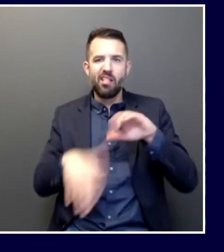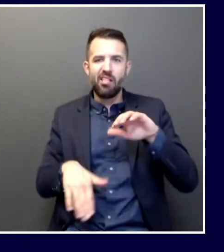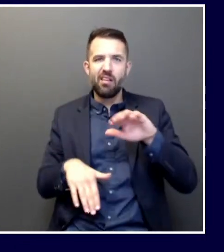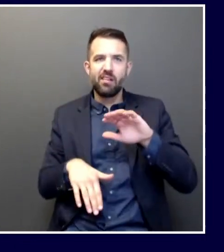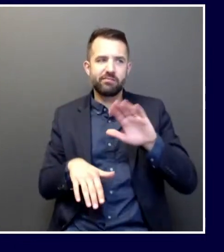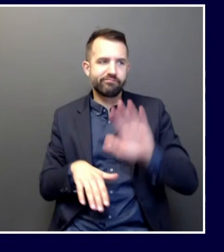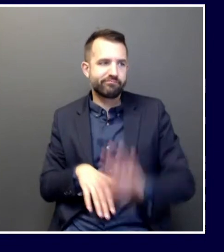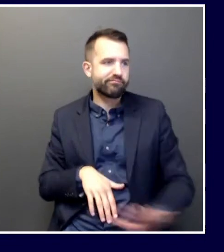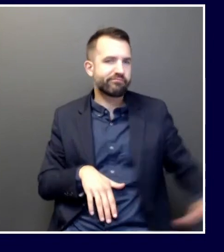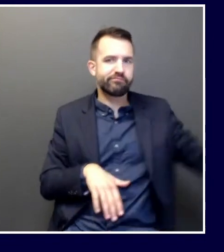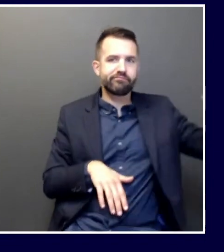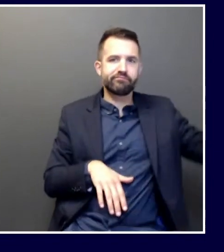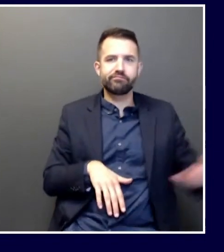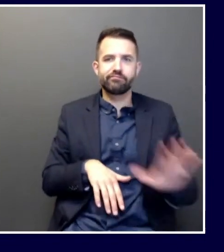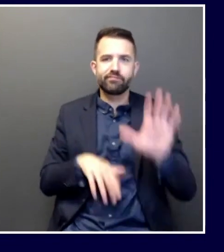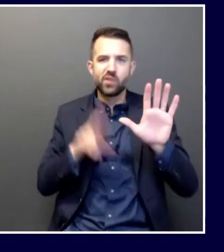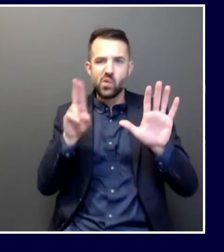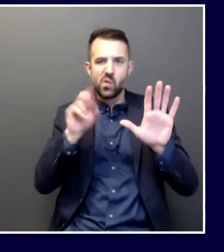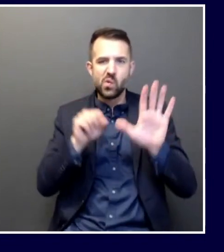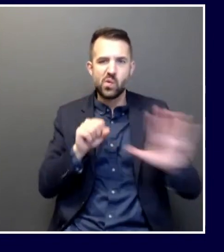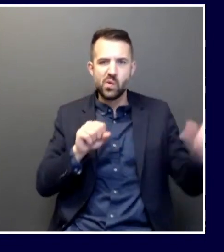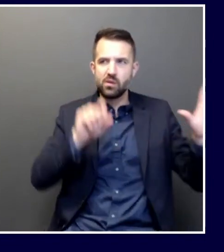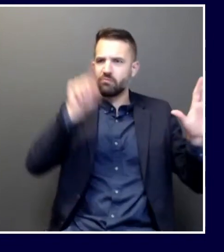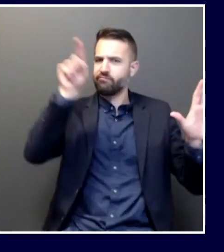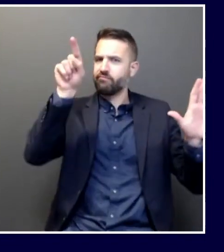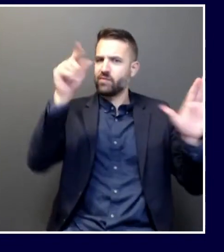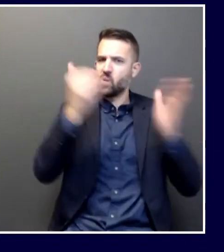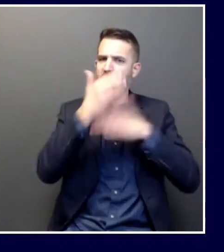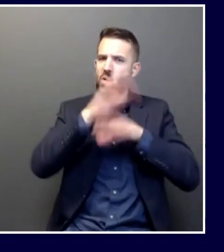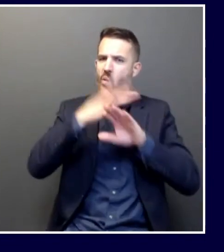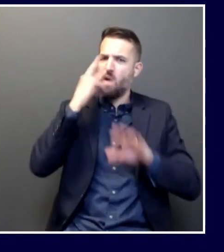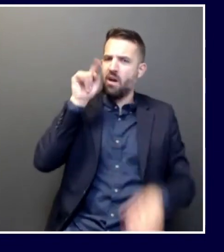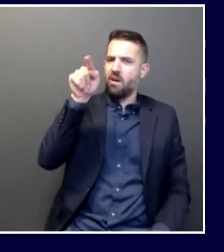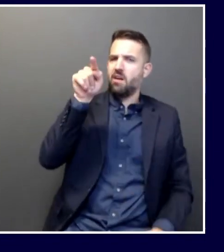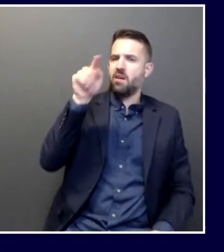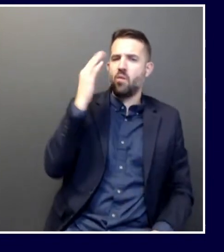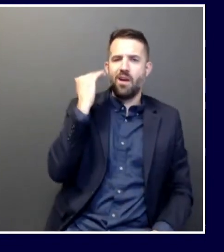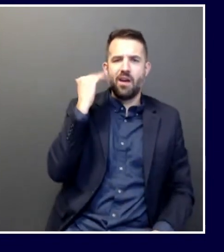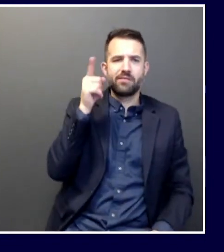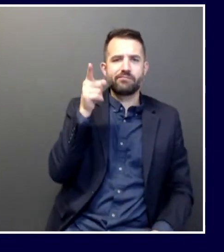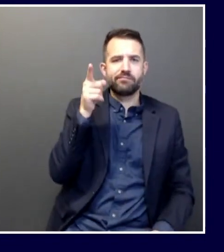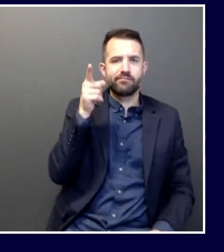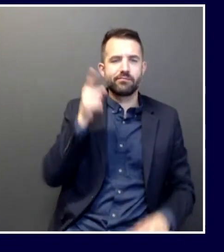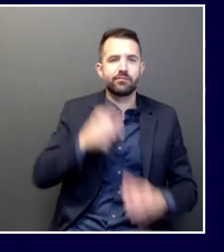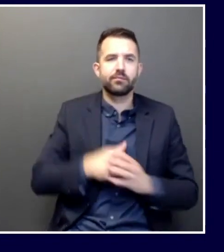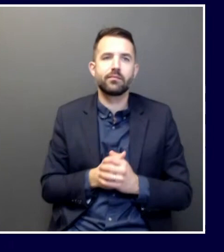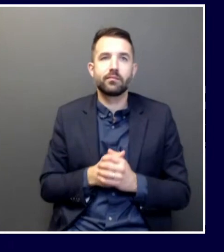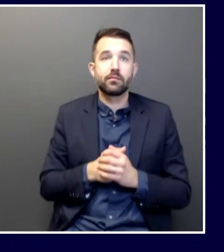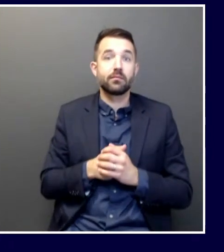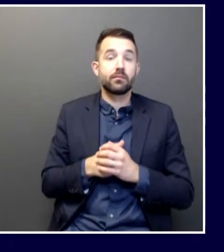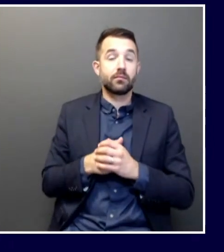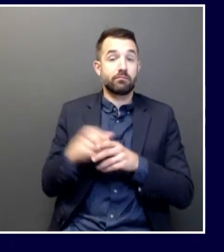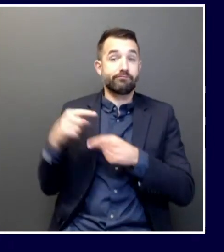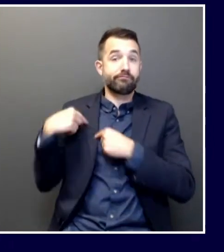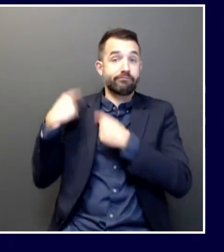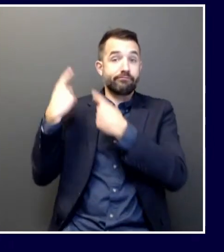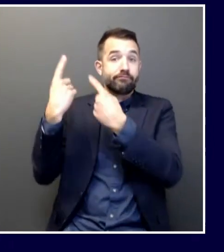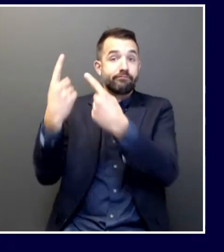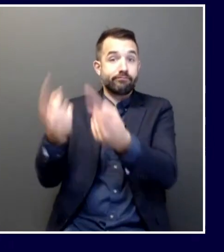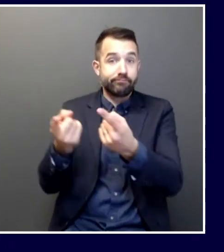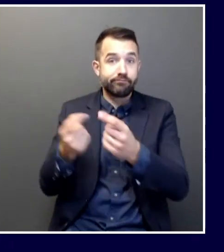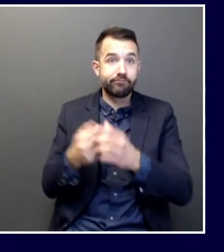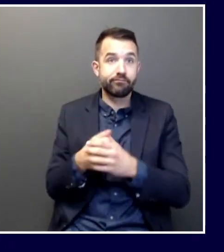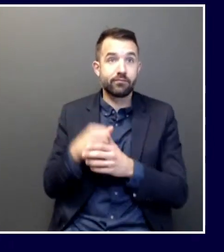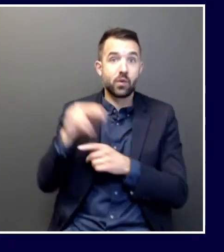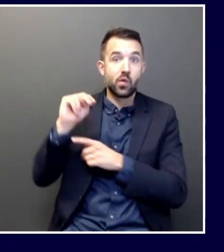in the pandemic, rural parts of these three states were relatively protected from COVID for a number of